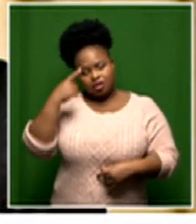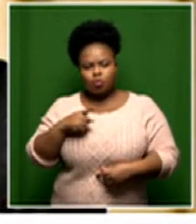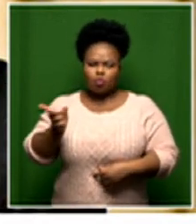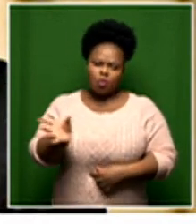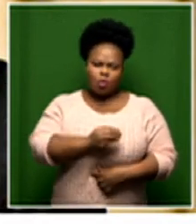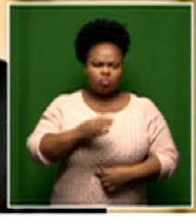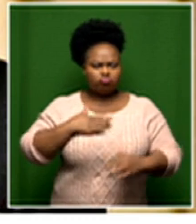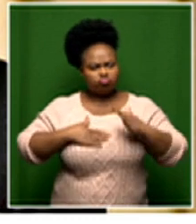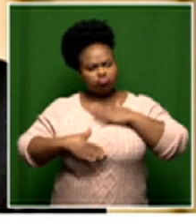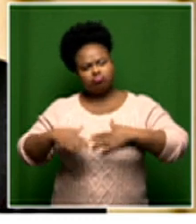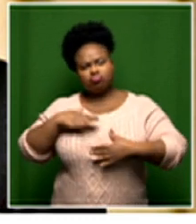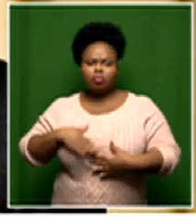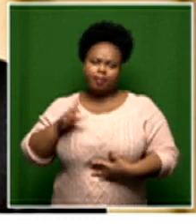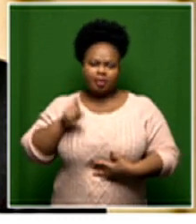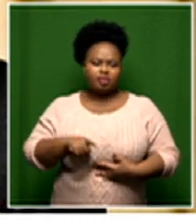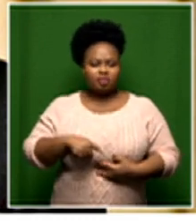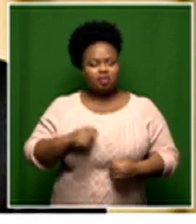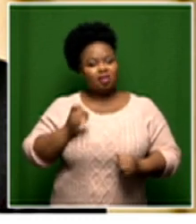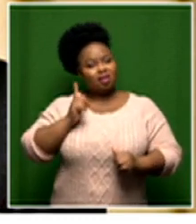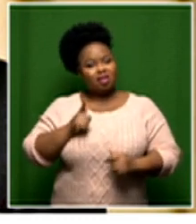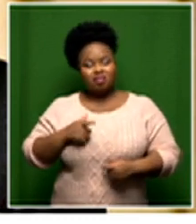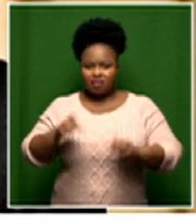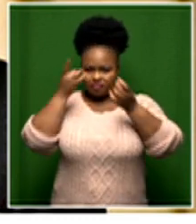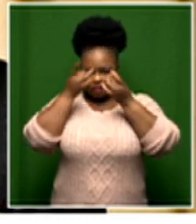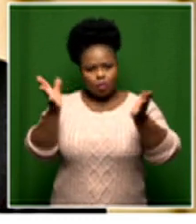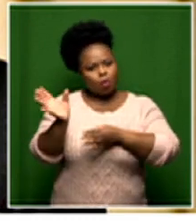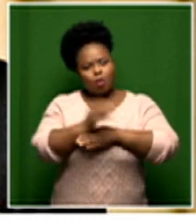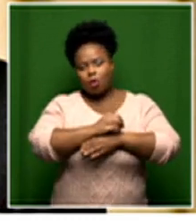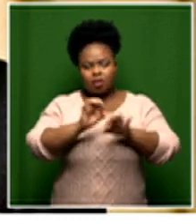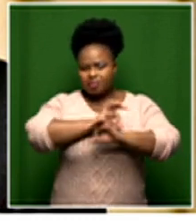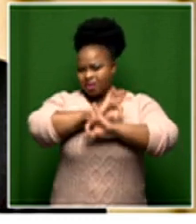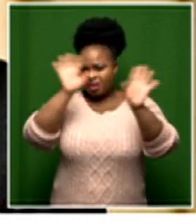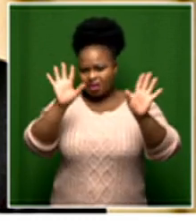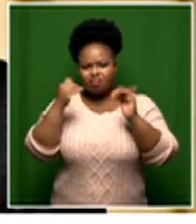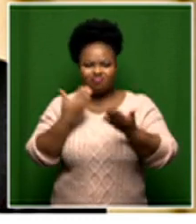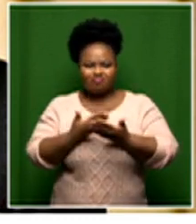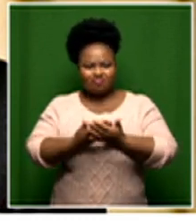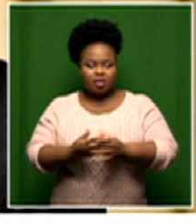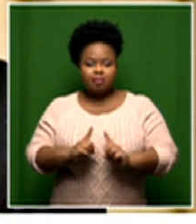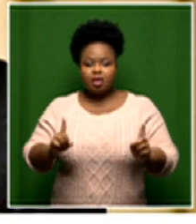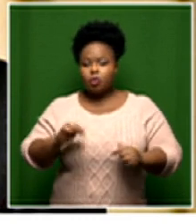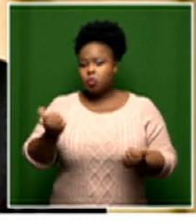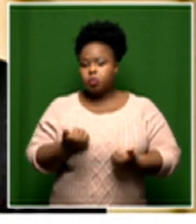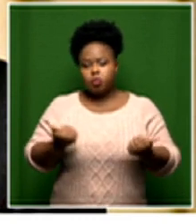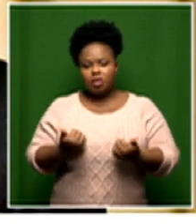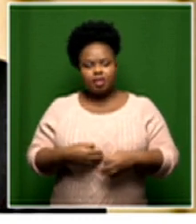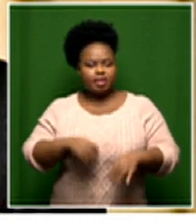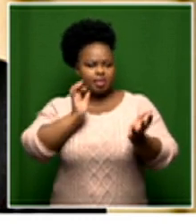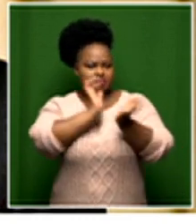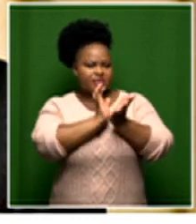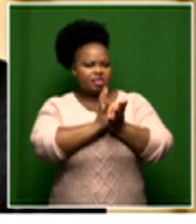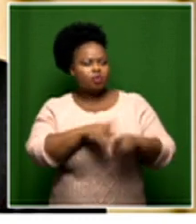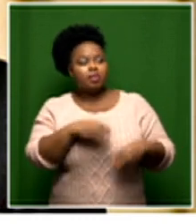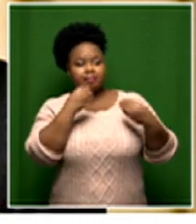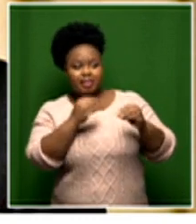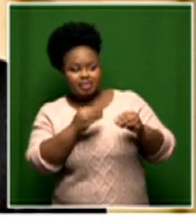be patient. We'll get to a point where we'll have informed everybody and have got their buy-in. We already had several meetings with